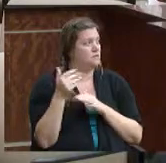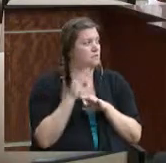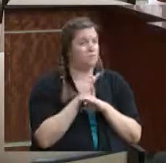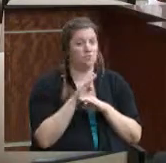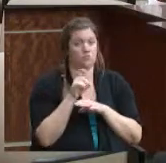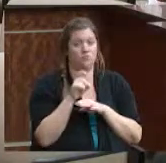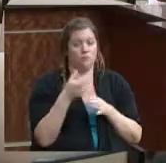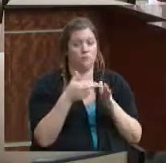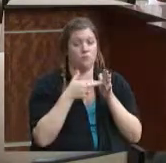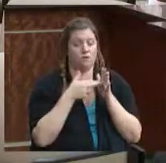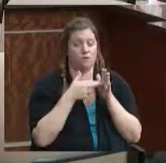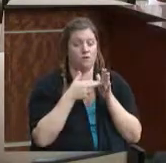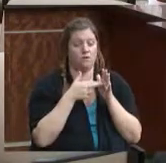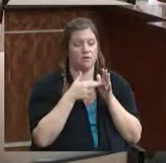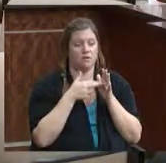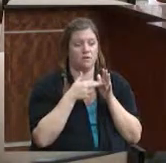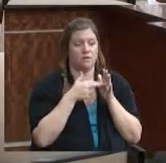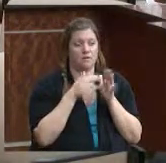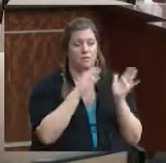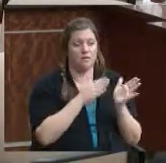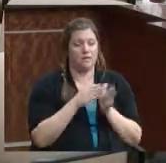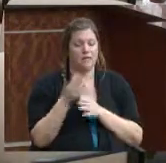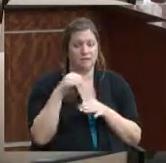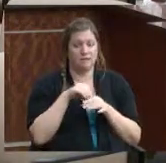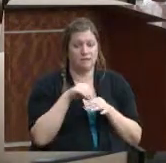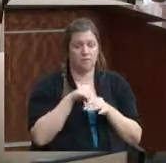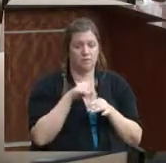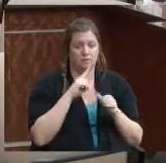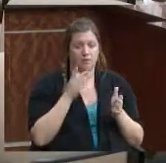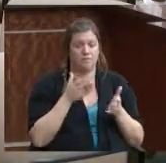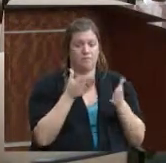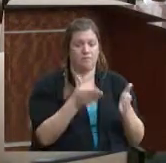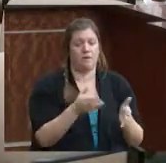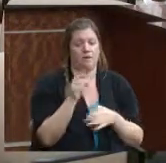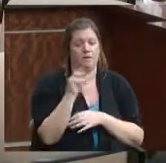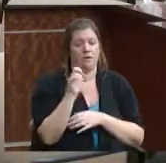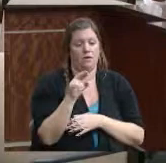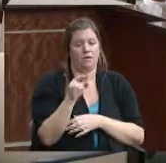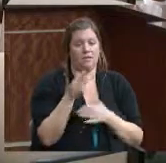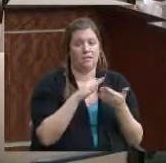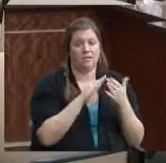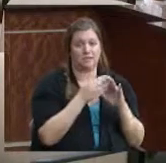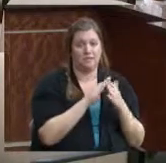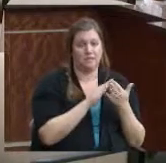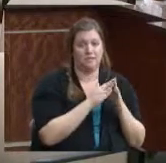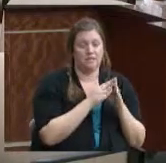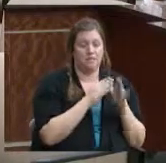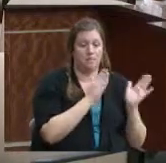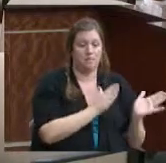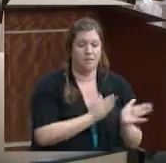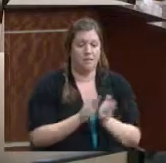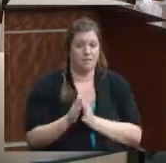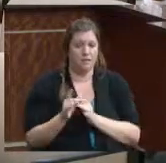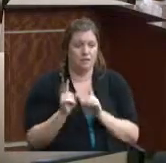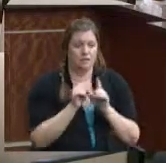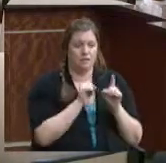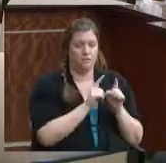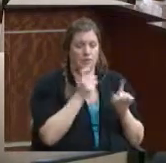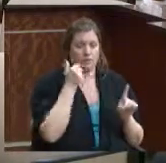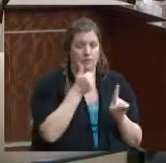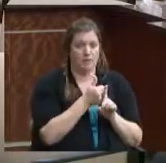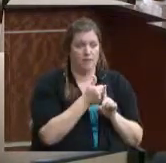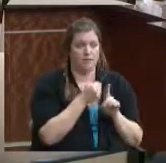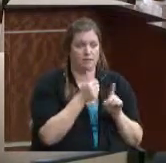businesses should also require a rendering of planned installation to be provided to the mayor, the city council, the planning commission, as well as the